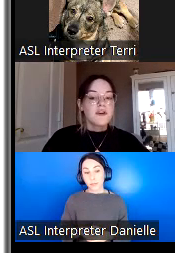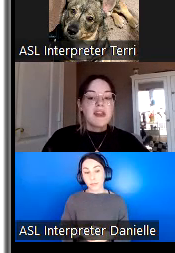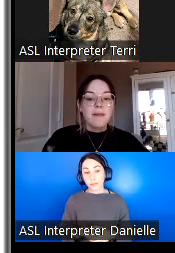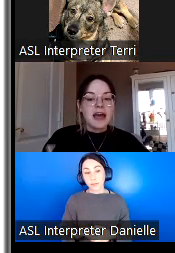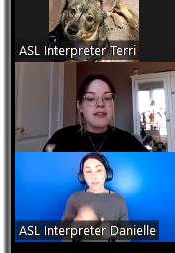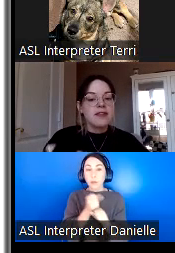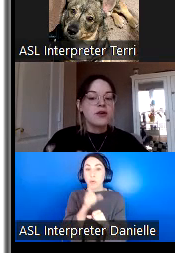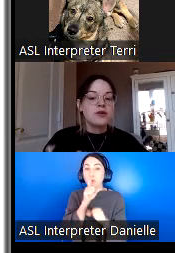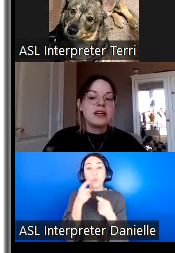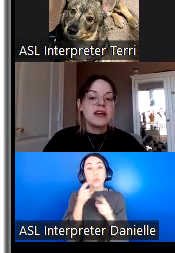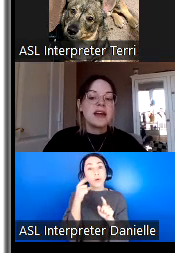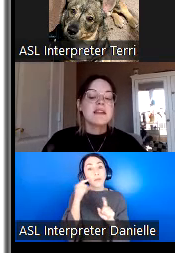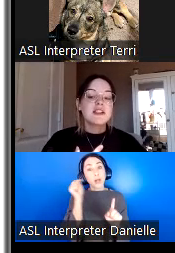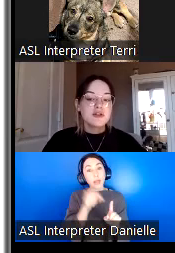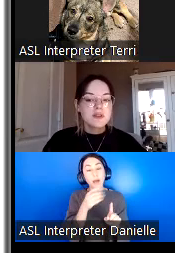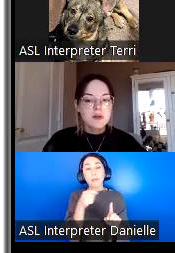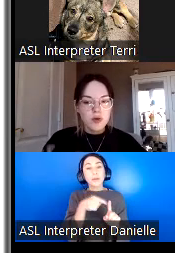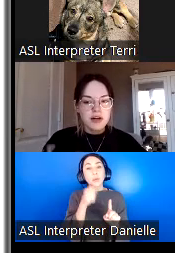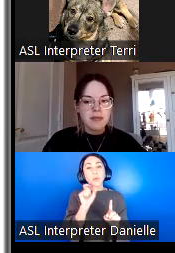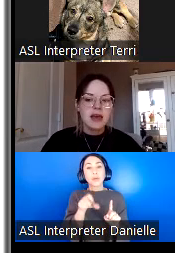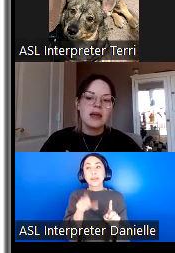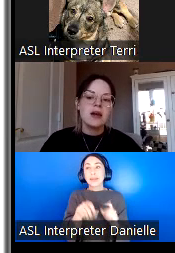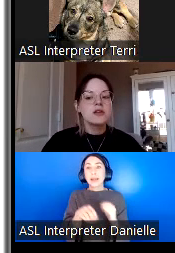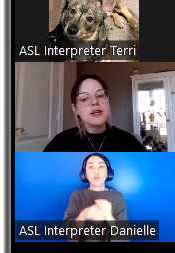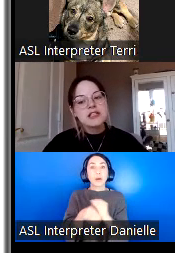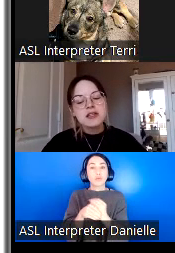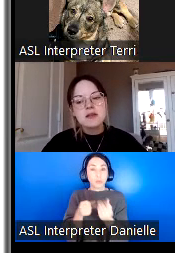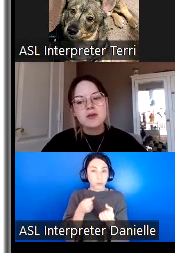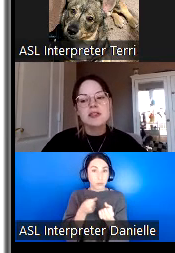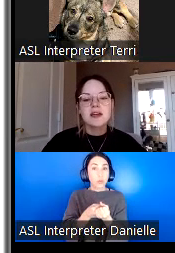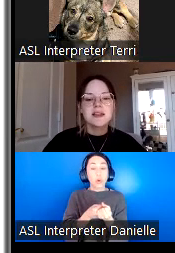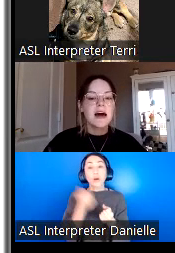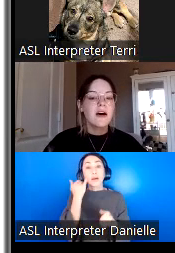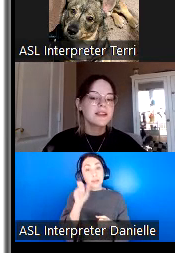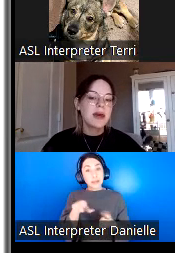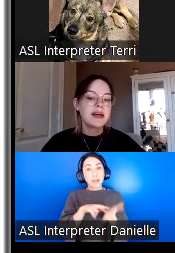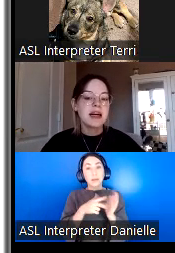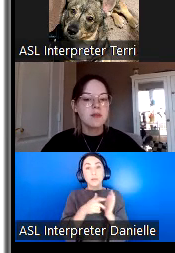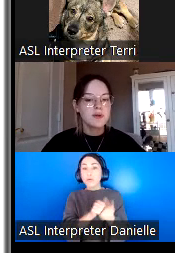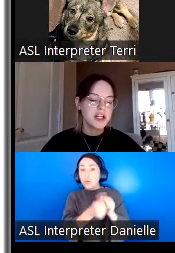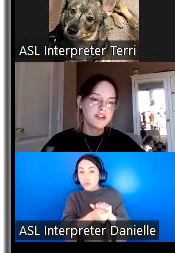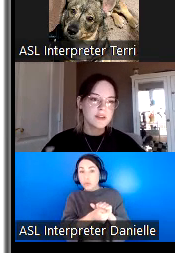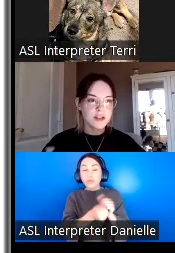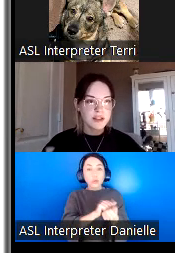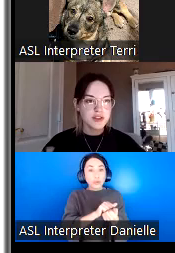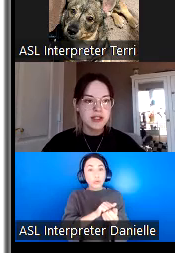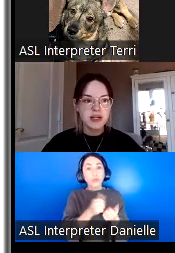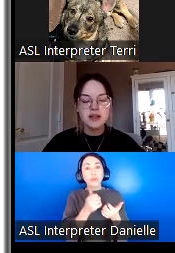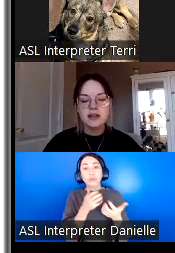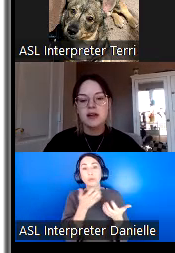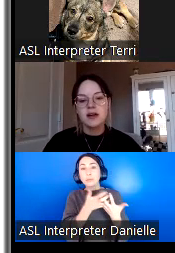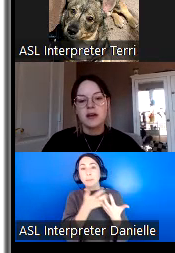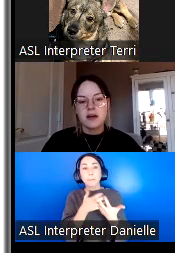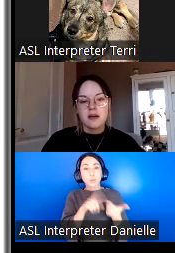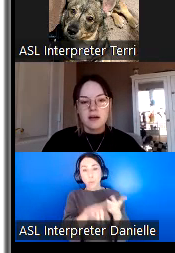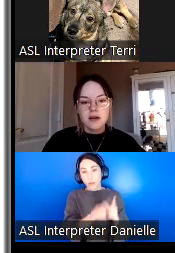it's working for them and that they don't need any additional support, making any alterations, or discussing how this may adapt with changes in their